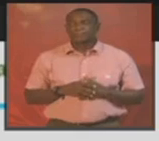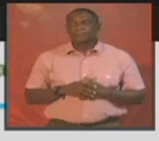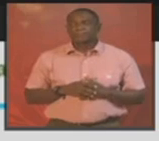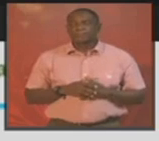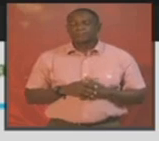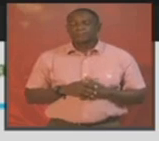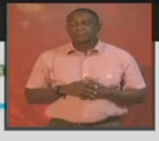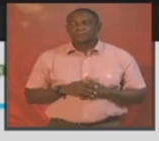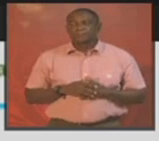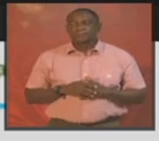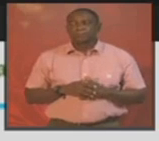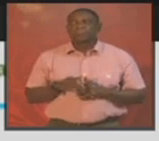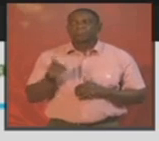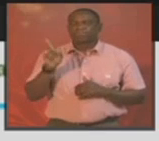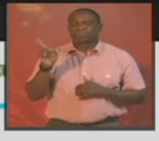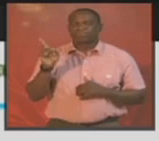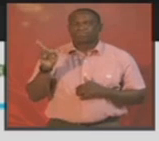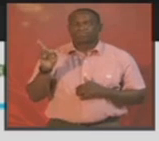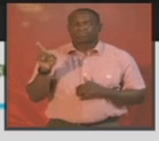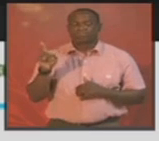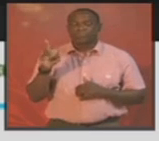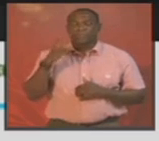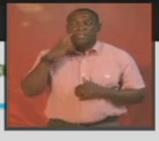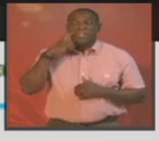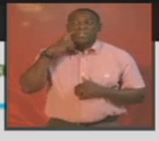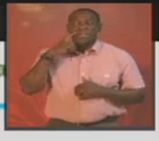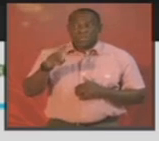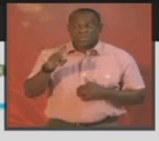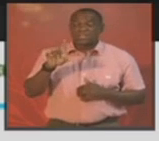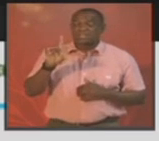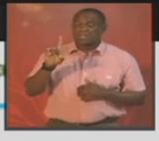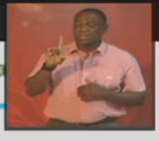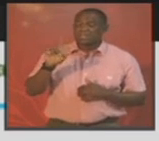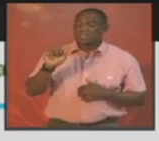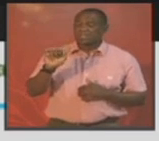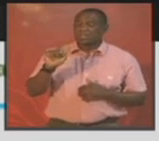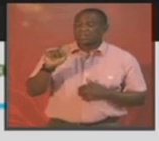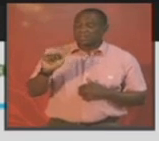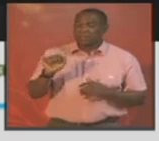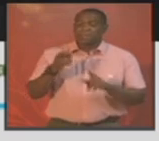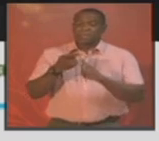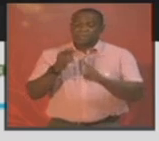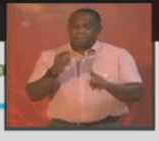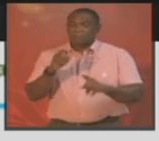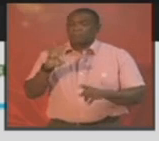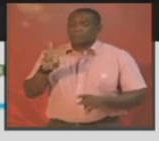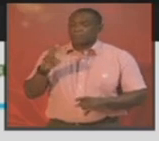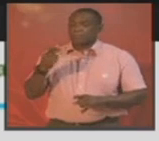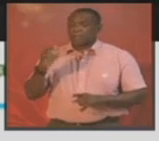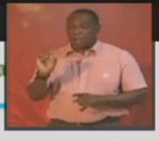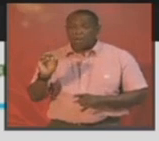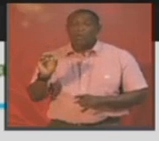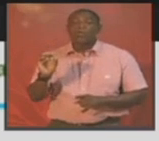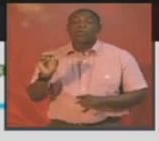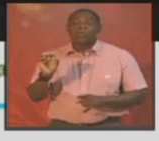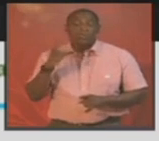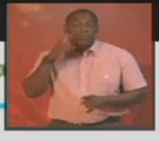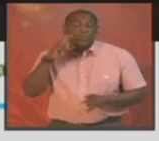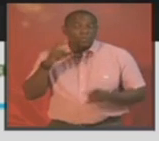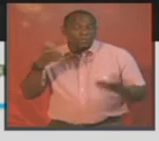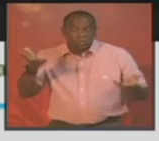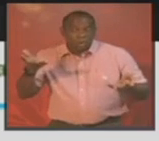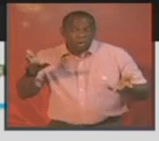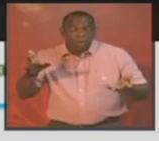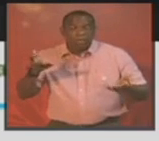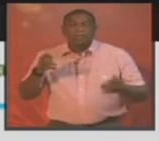What we are noticing, and again based on data from the World Health Organization, it is estimated that